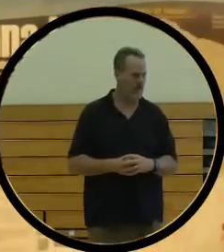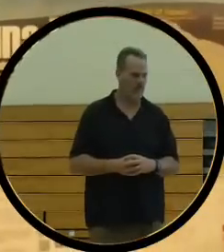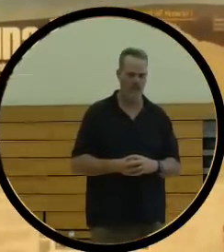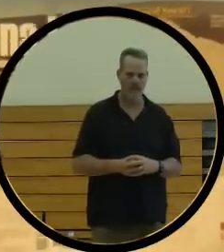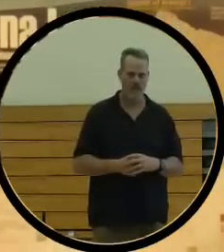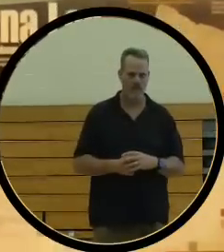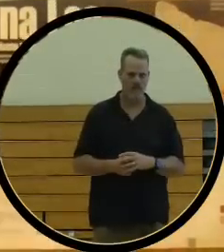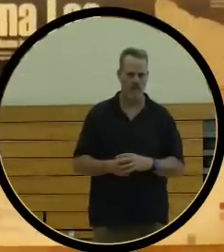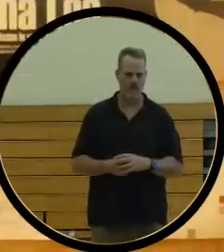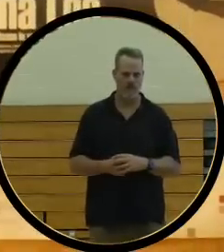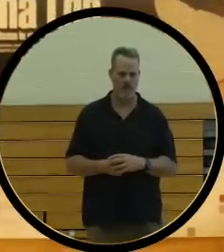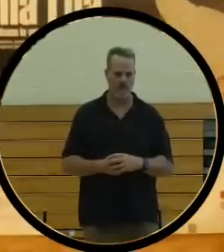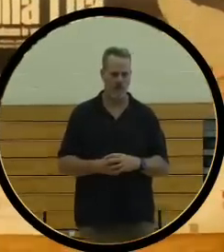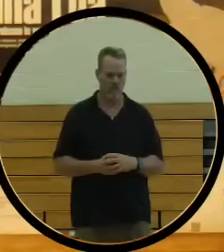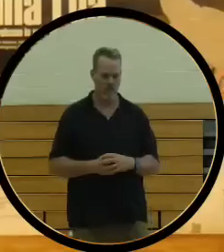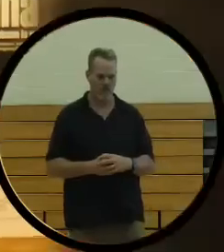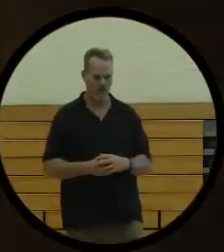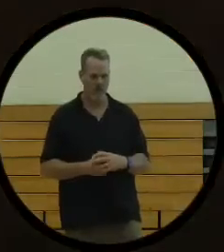Can you go to the mic?